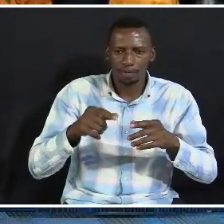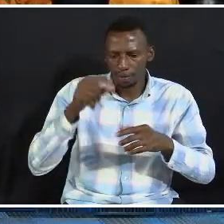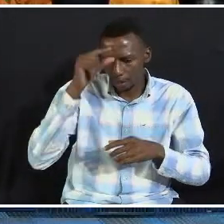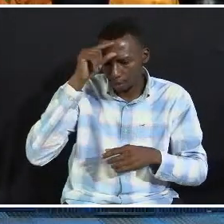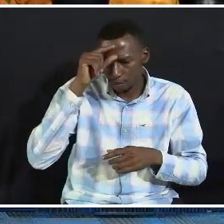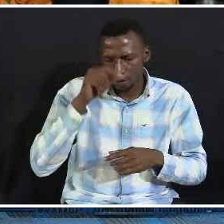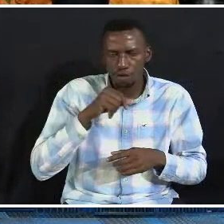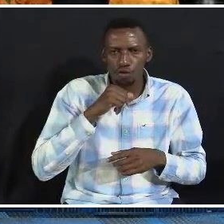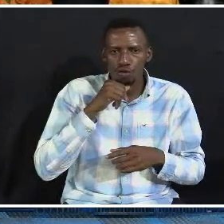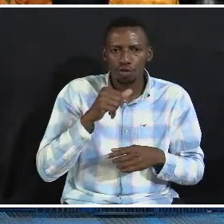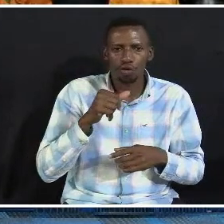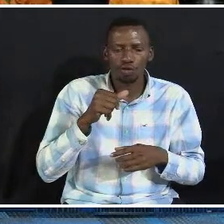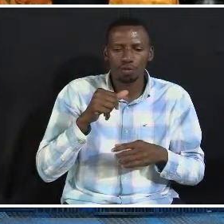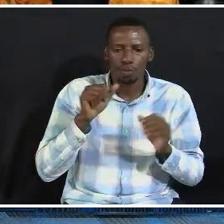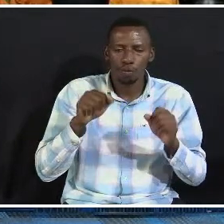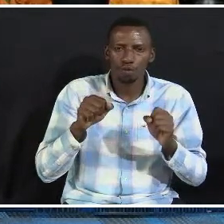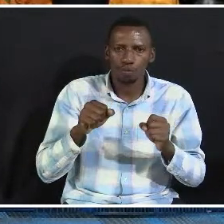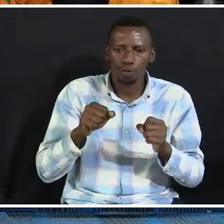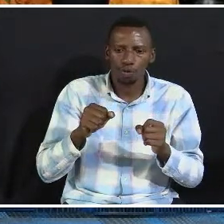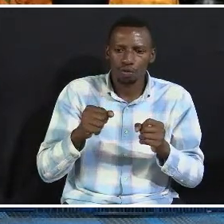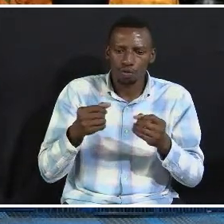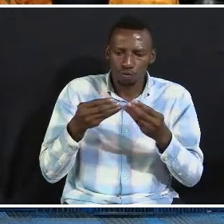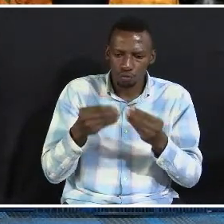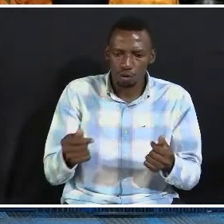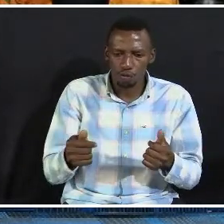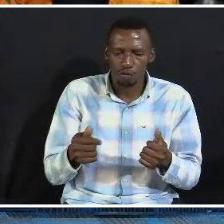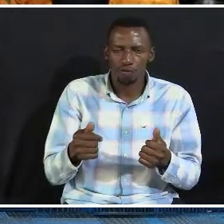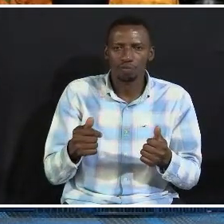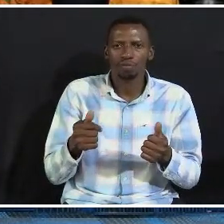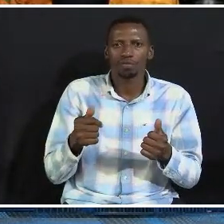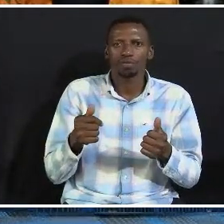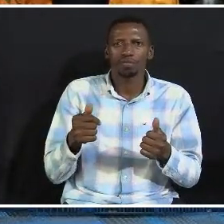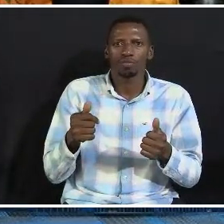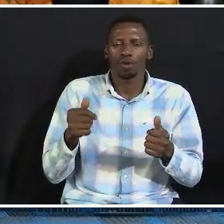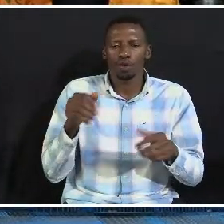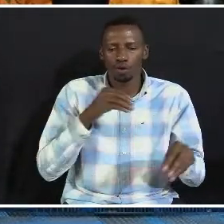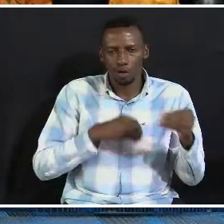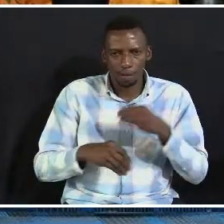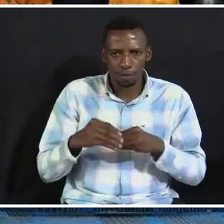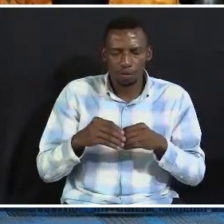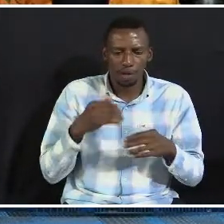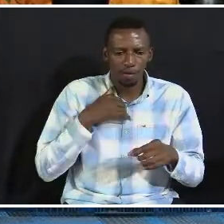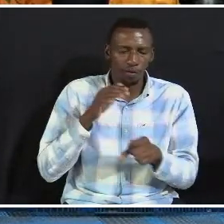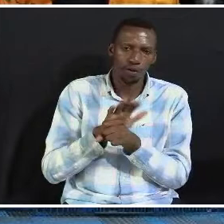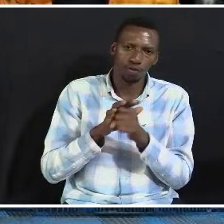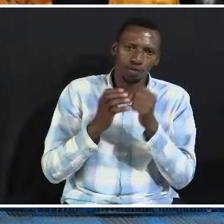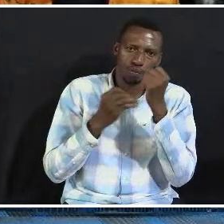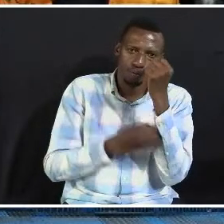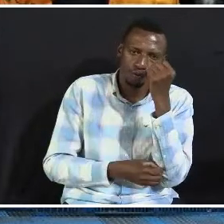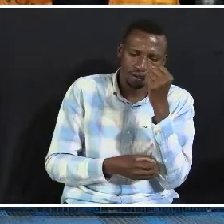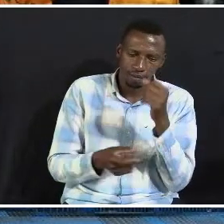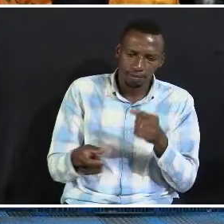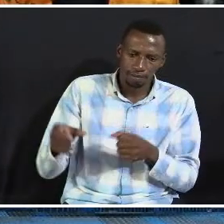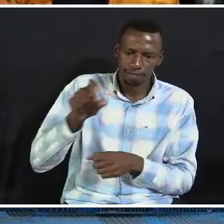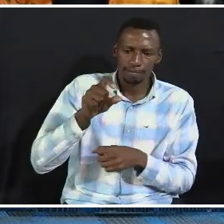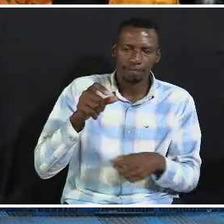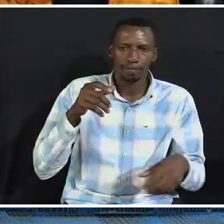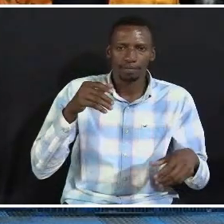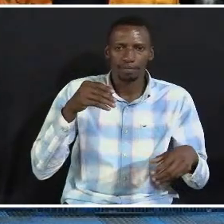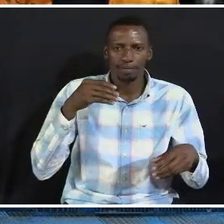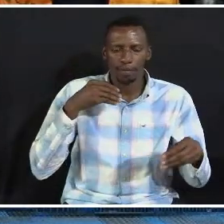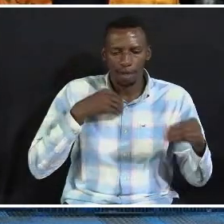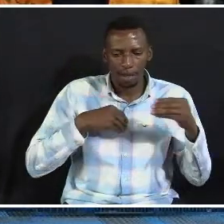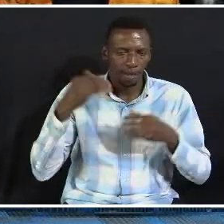moral corruption, poverty, pauperism, and increasing crime? It is because the Lamb of God who takes away the sin